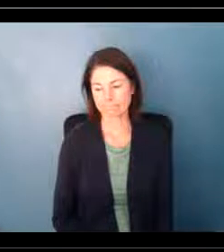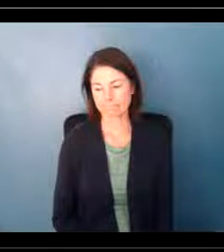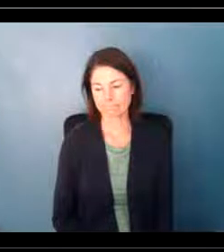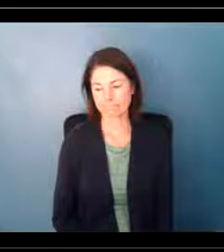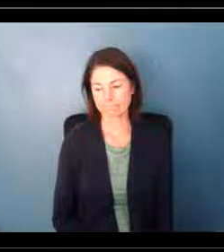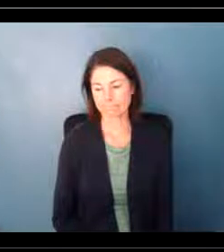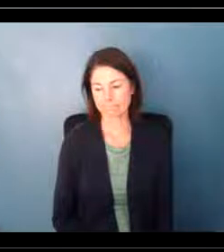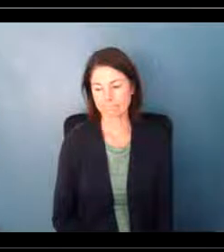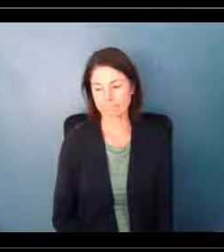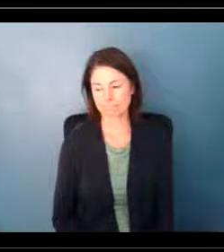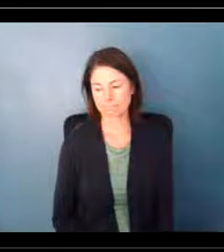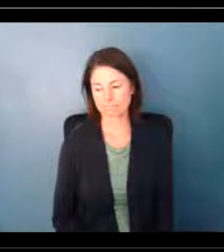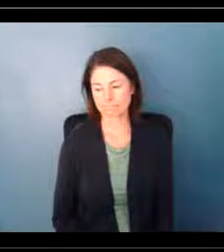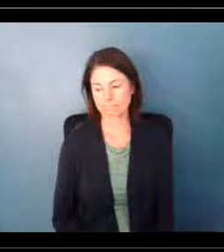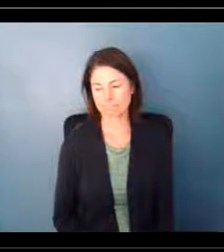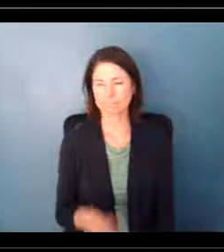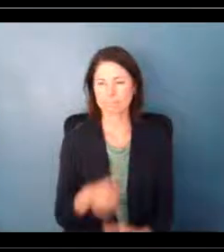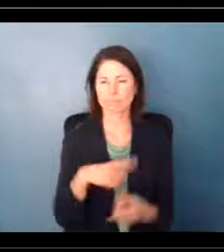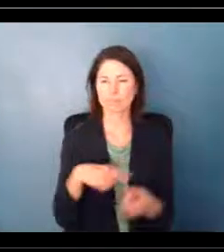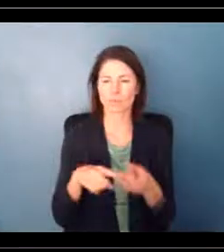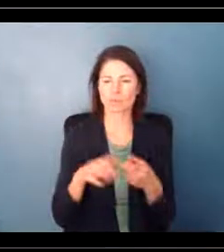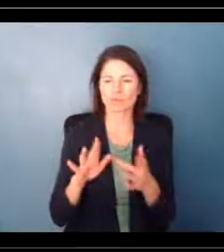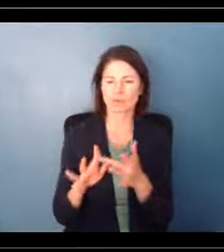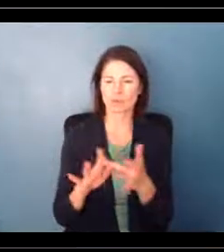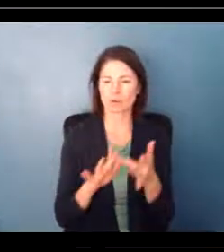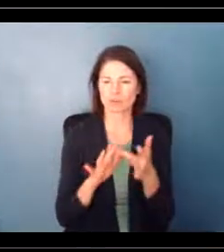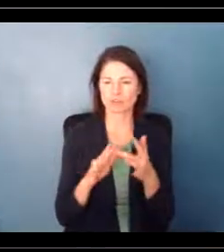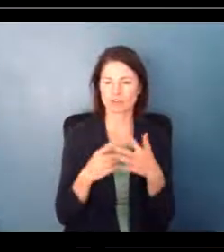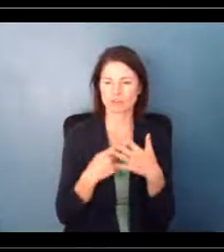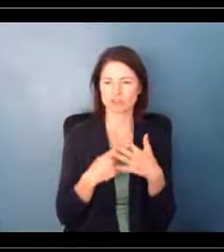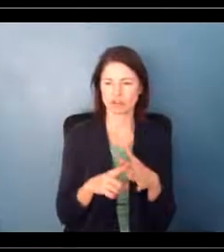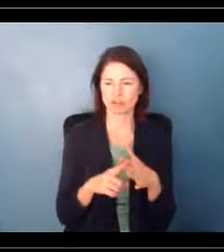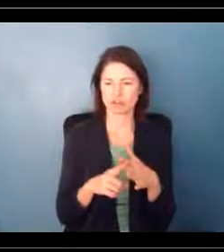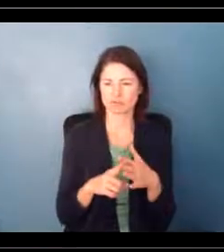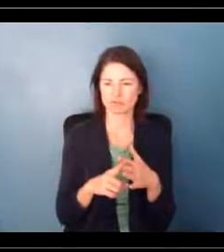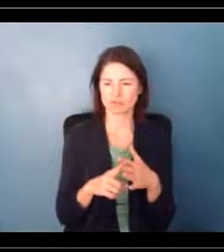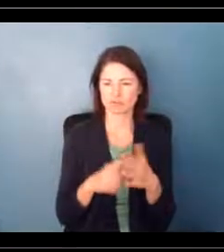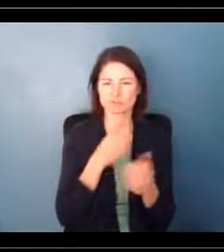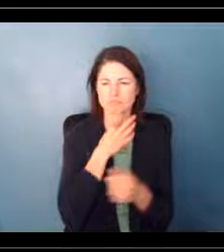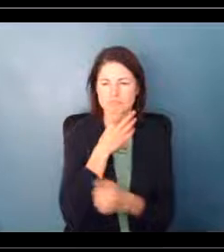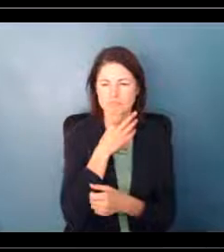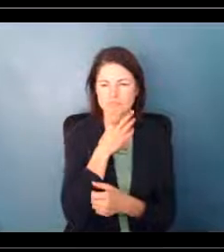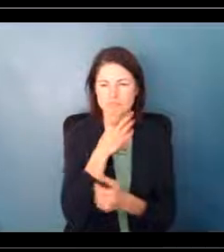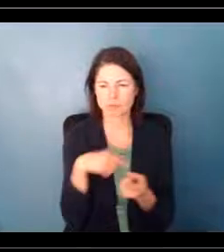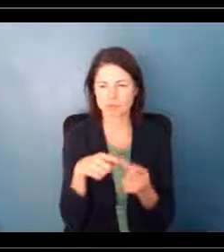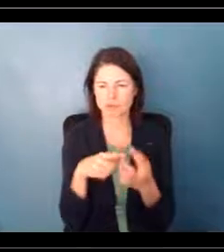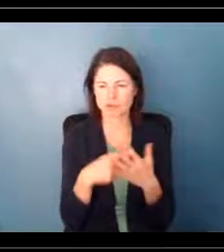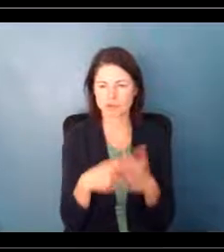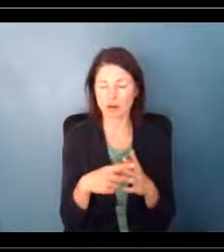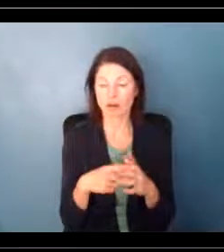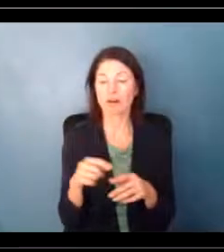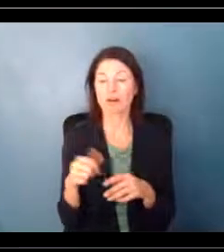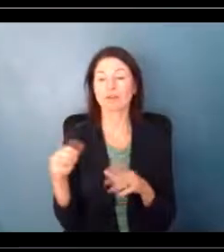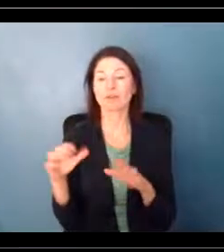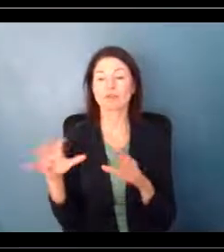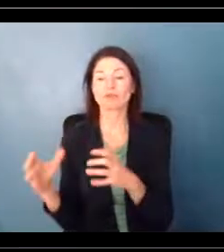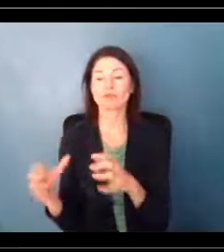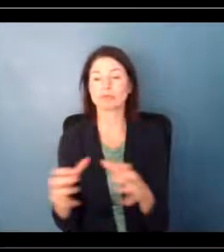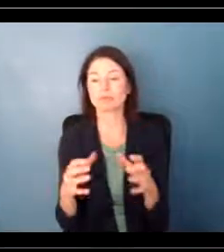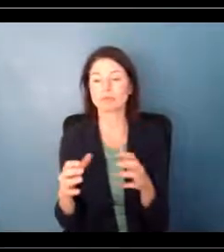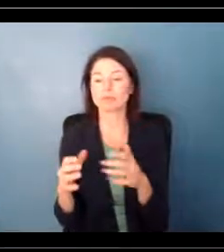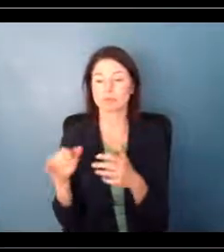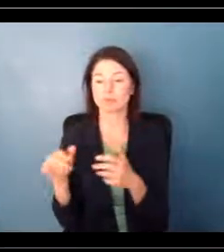process started, when the outreach started to get us to this point, and what other groups, stakeholders you